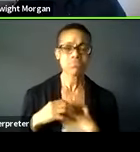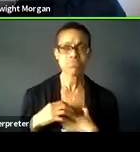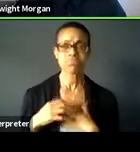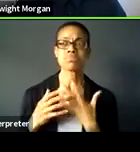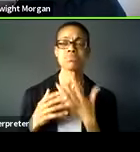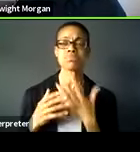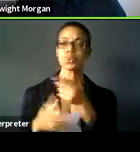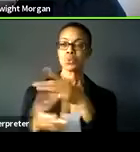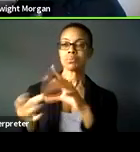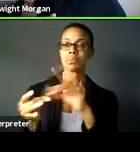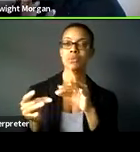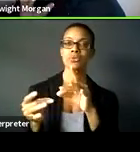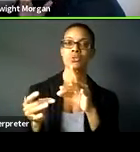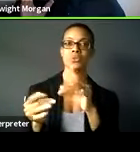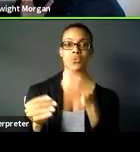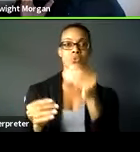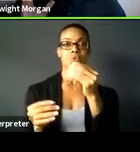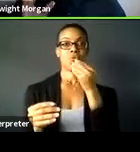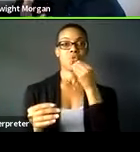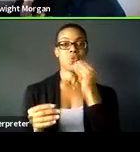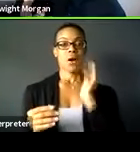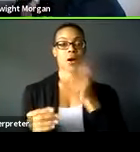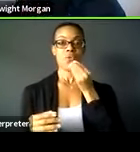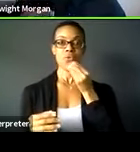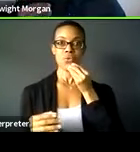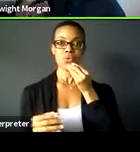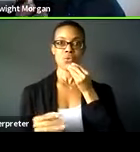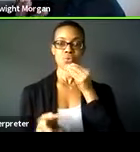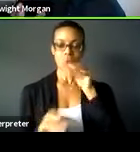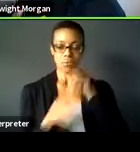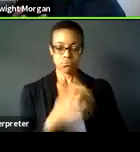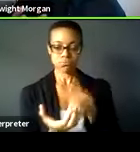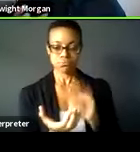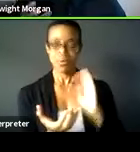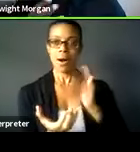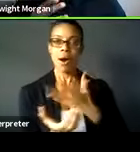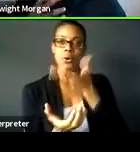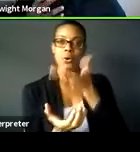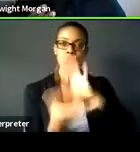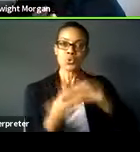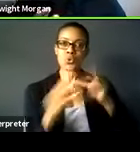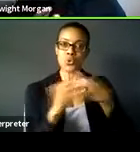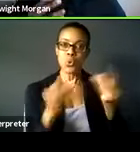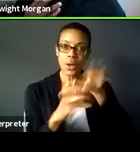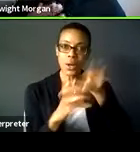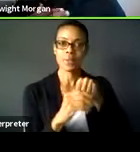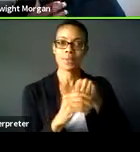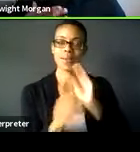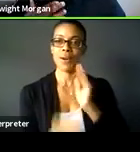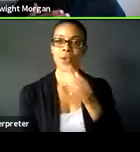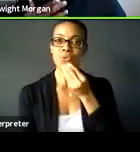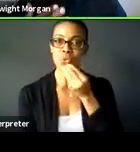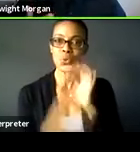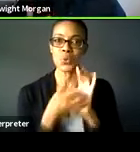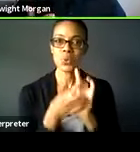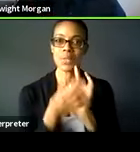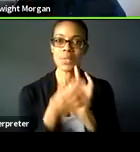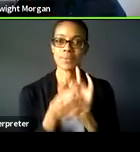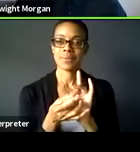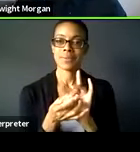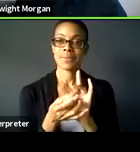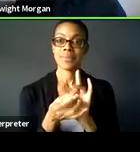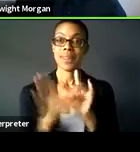story. And it's so clear from the way that you think, the way that you practice your art, that True True Diner was so much more than a